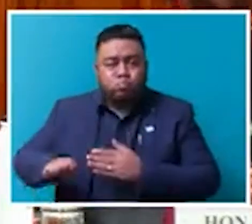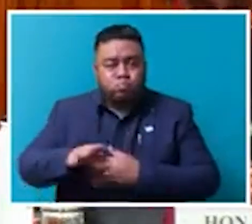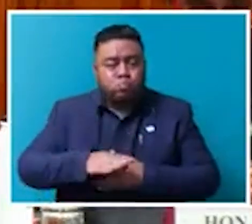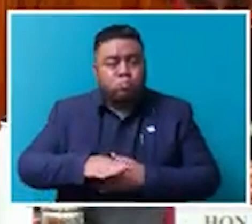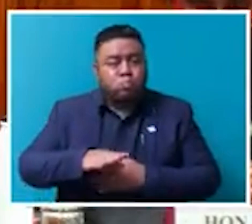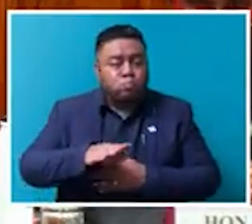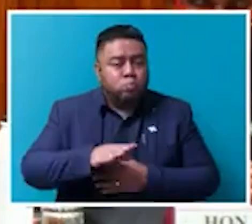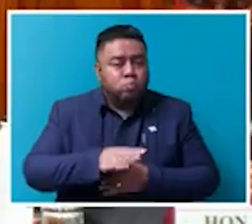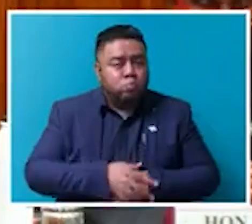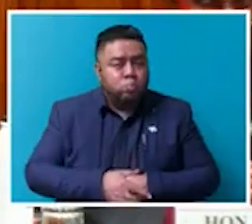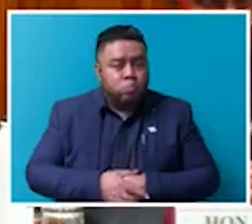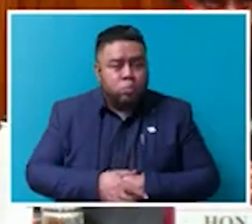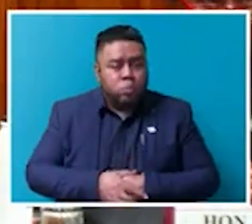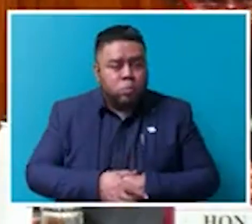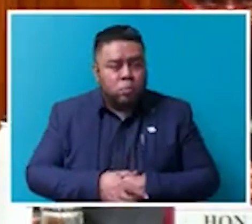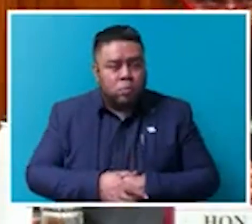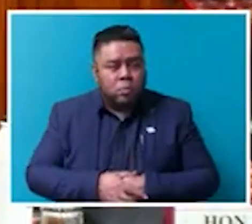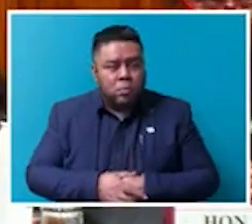for everyone in Fiji.